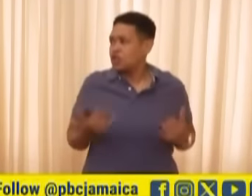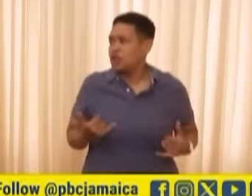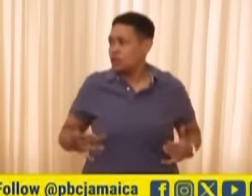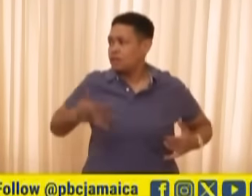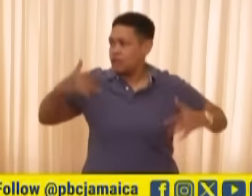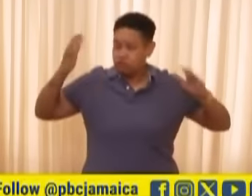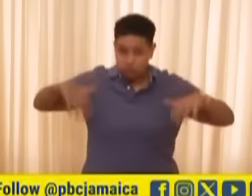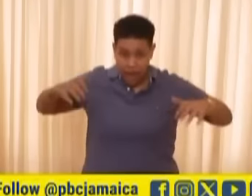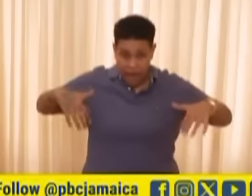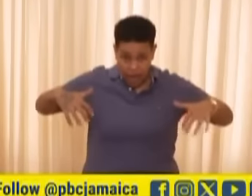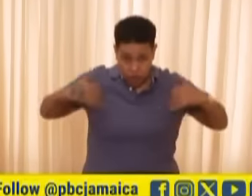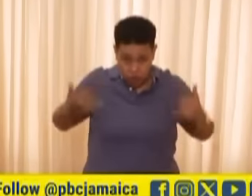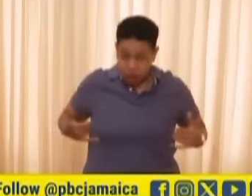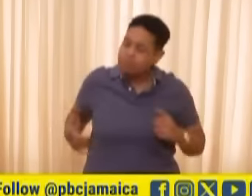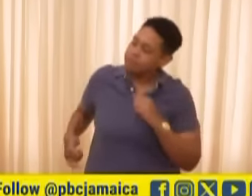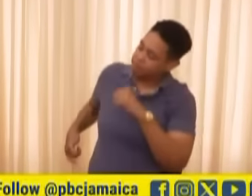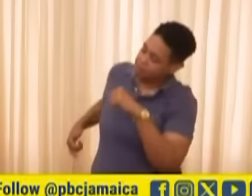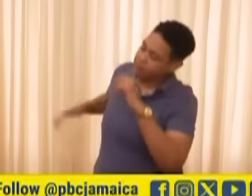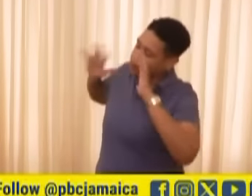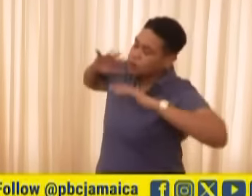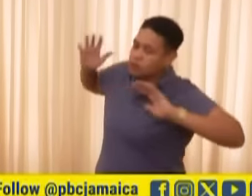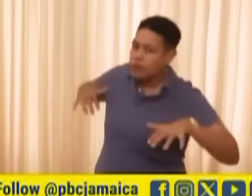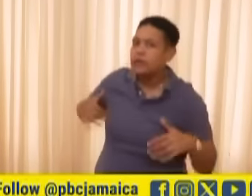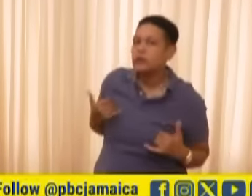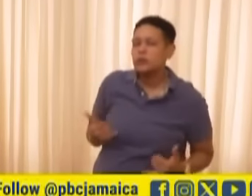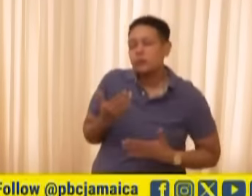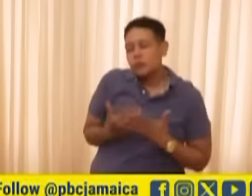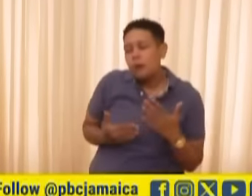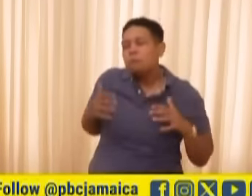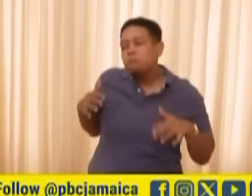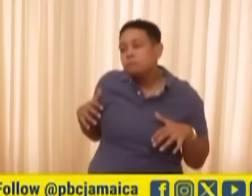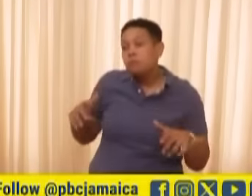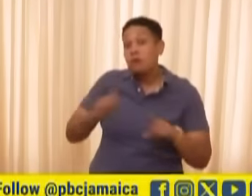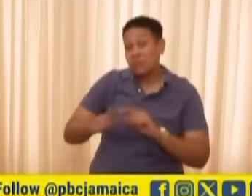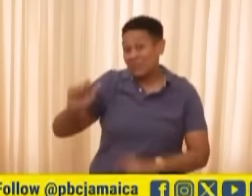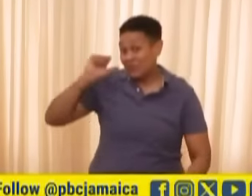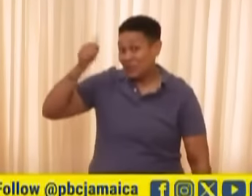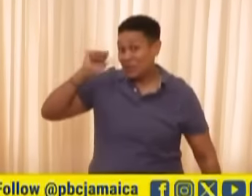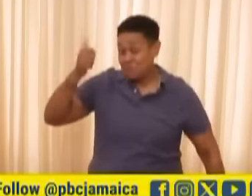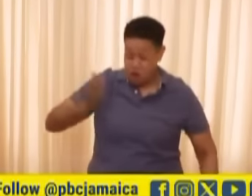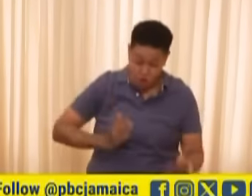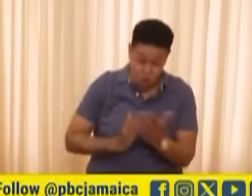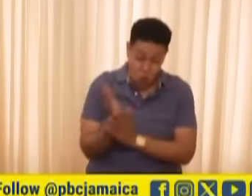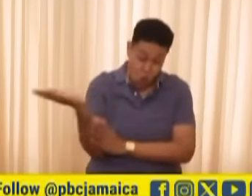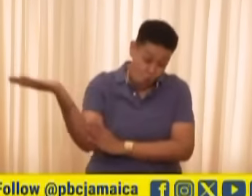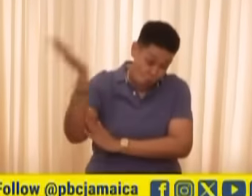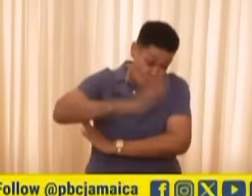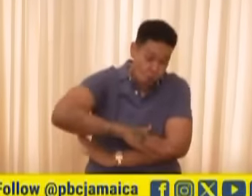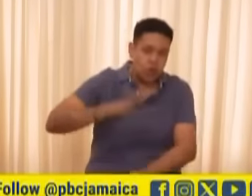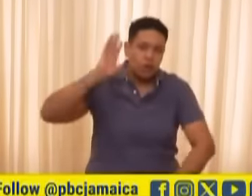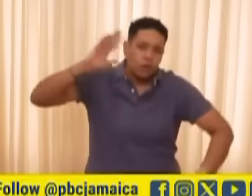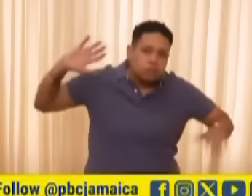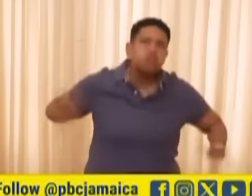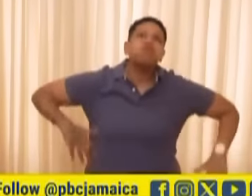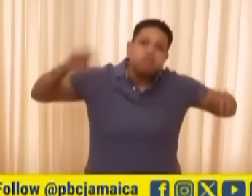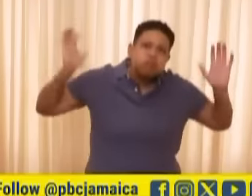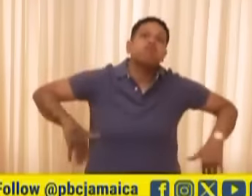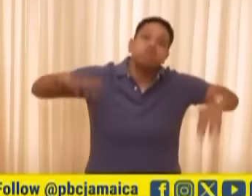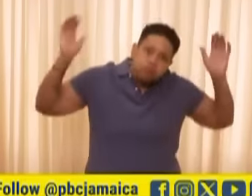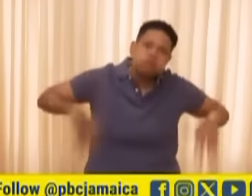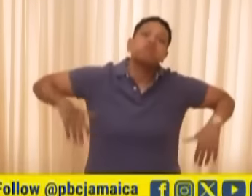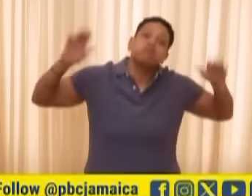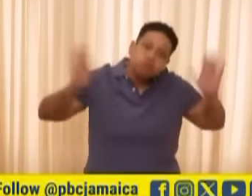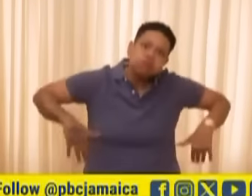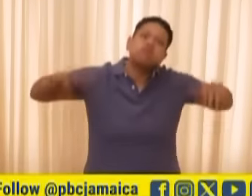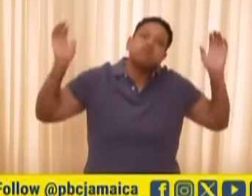feel rain. There's going to be rain. Yes, we will start to experience some rain today, but tomorrow throughout the day is when we expect that the rain will